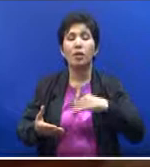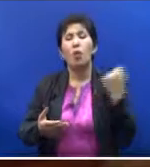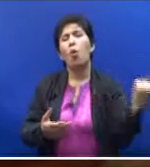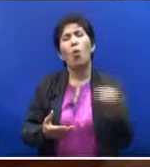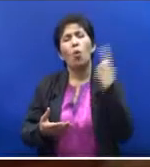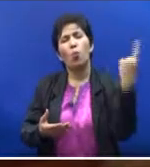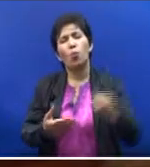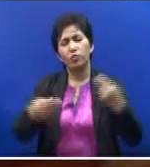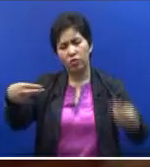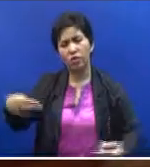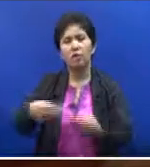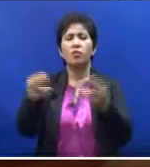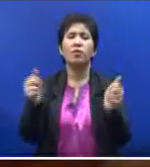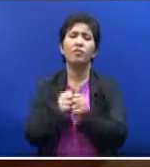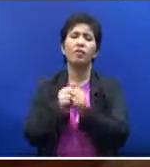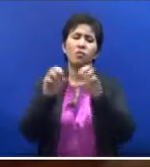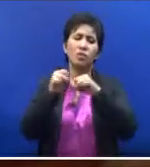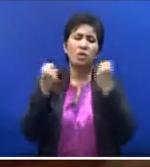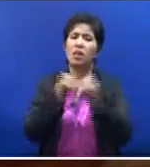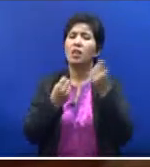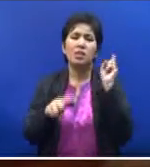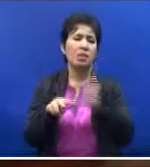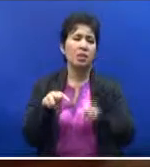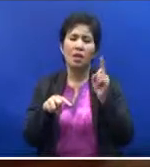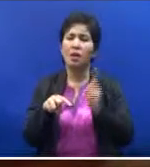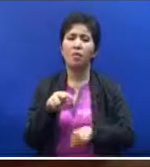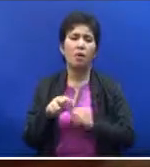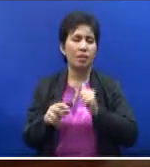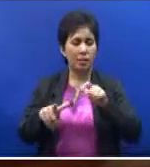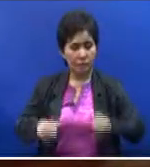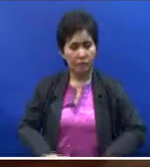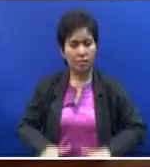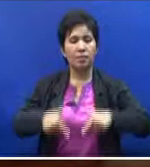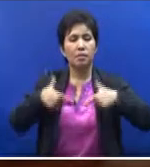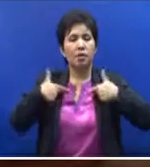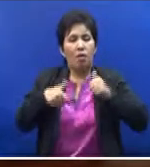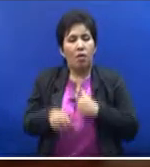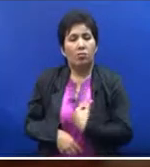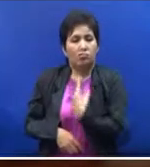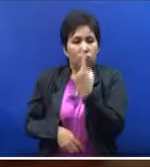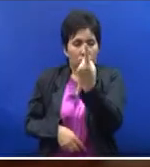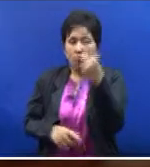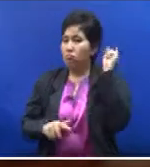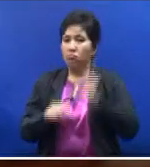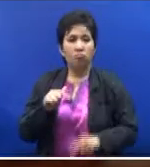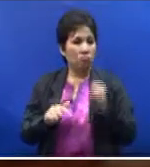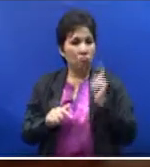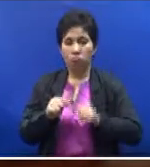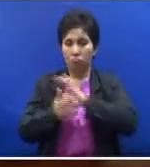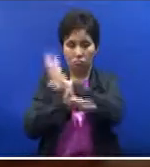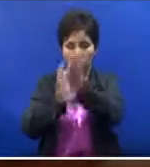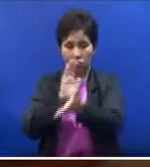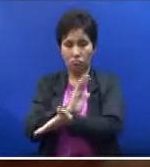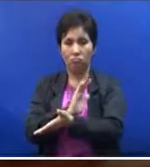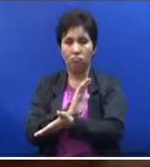always related to society because man cannot live alone in this world. Okay, so